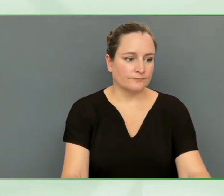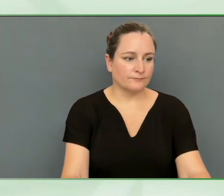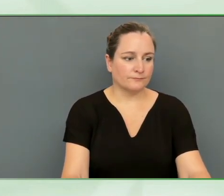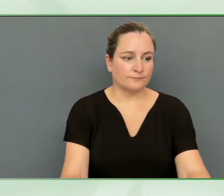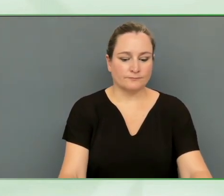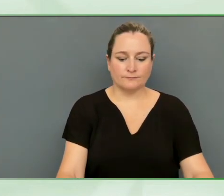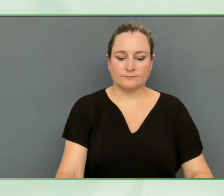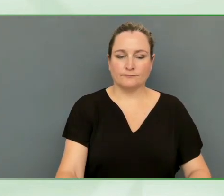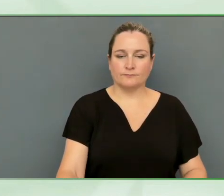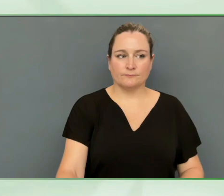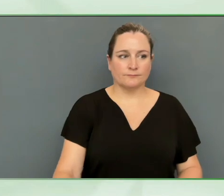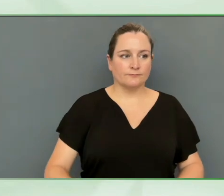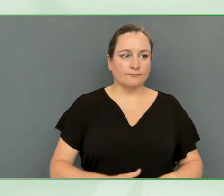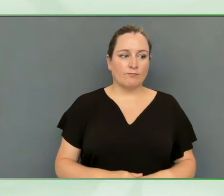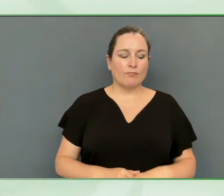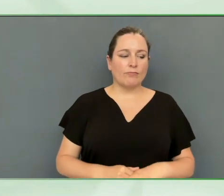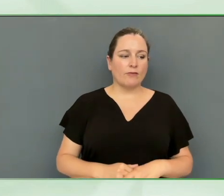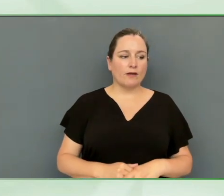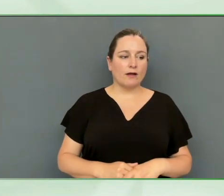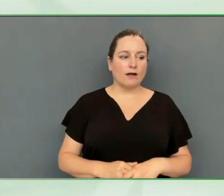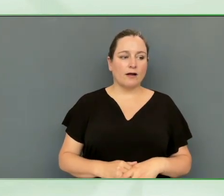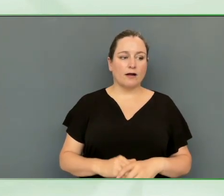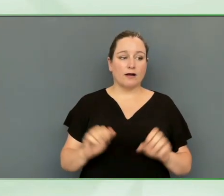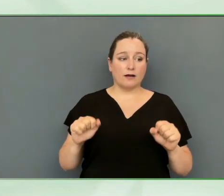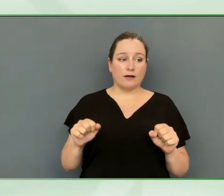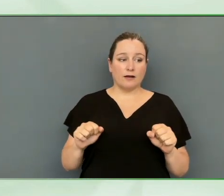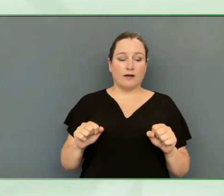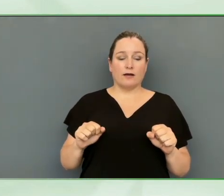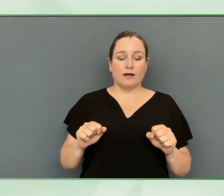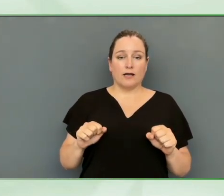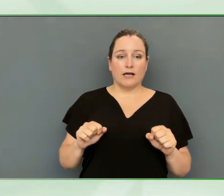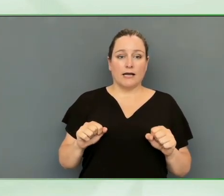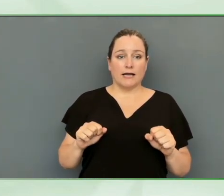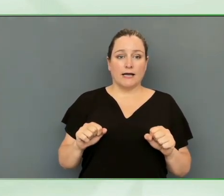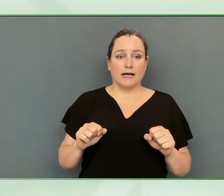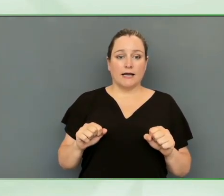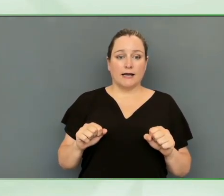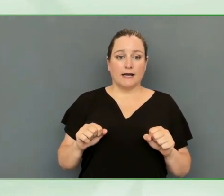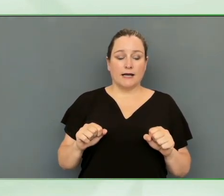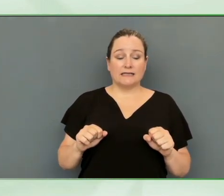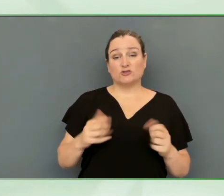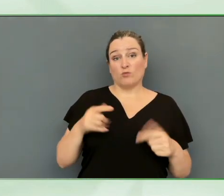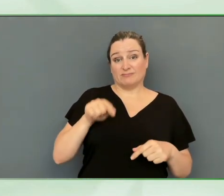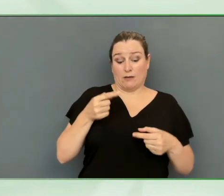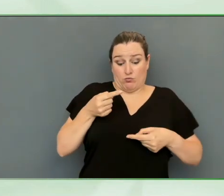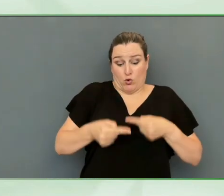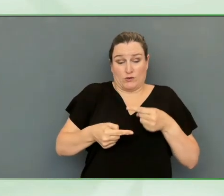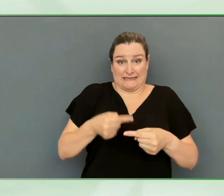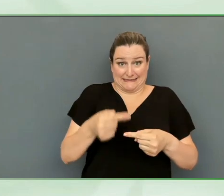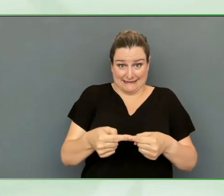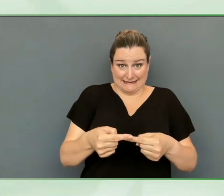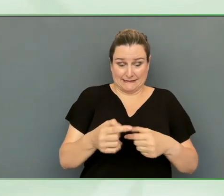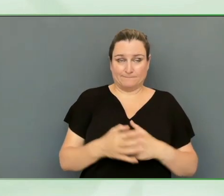people with disabilities, the recruiting is one aspect of the whole process. Retention is a whole